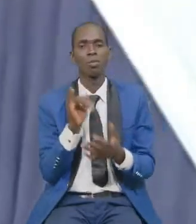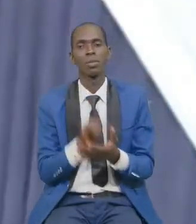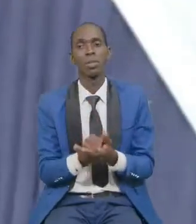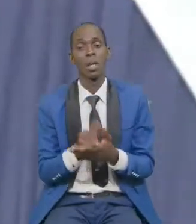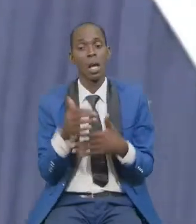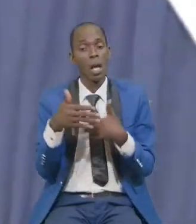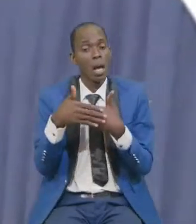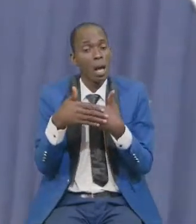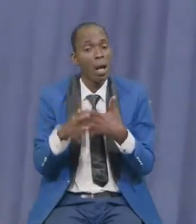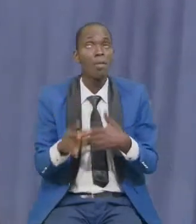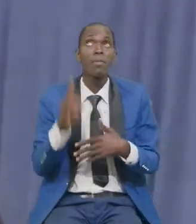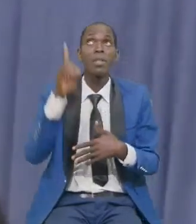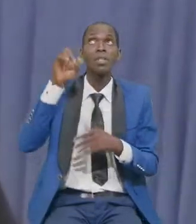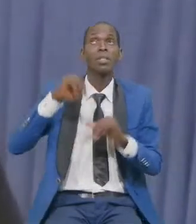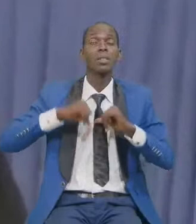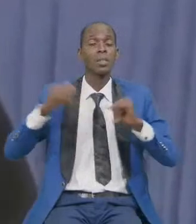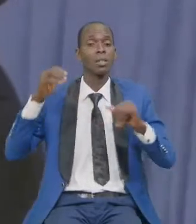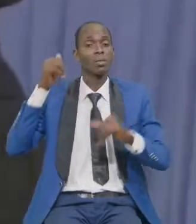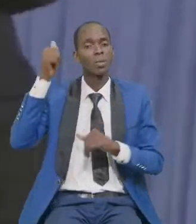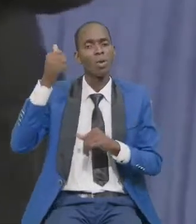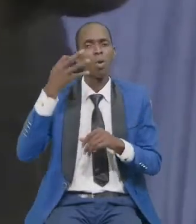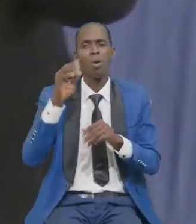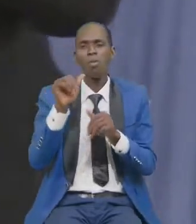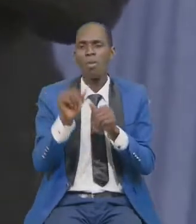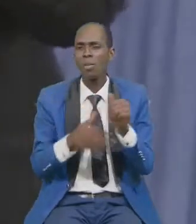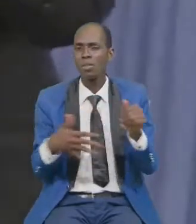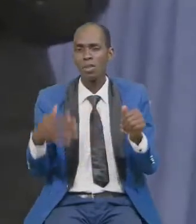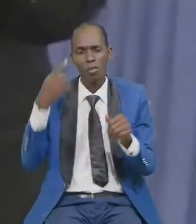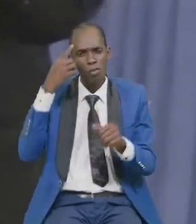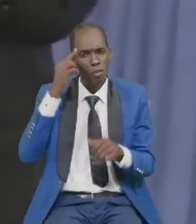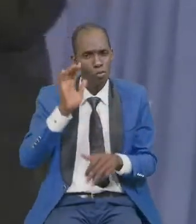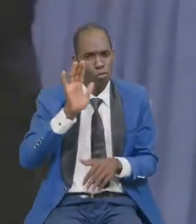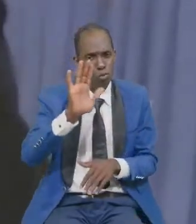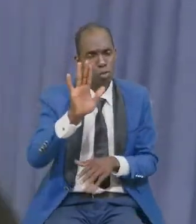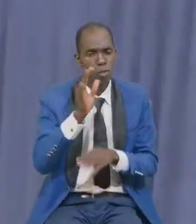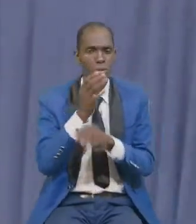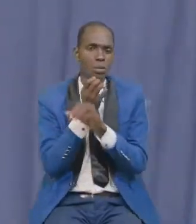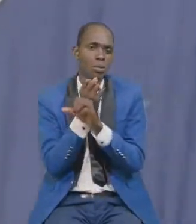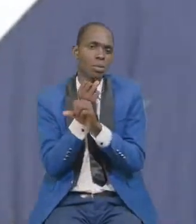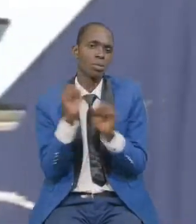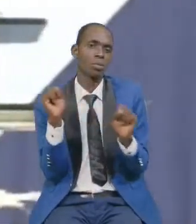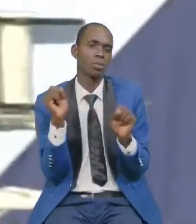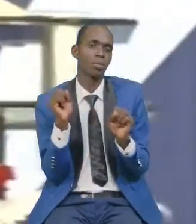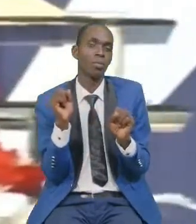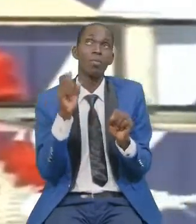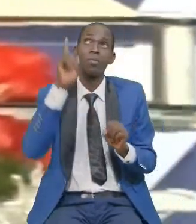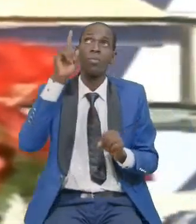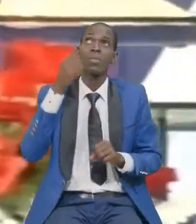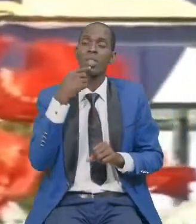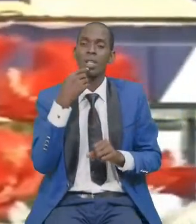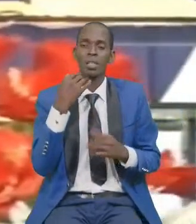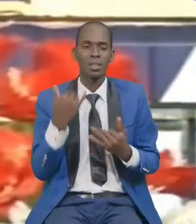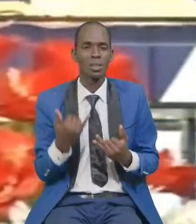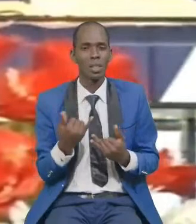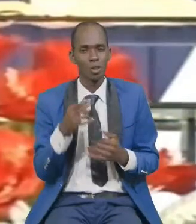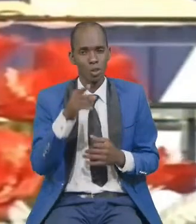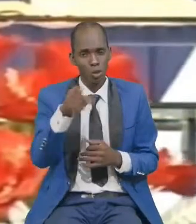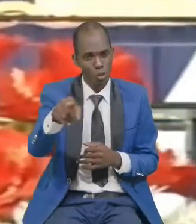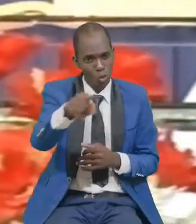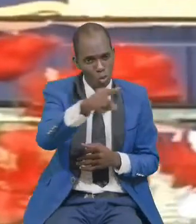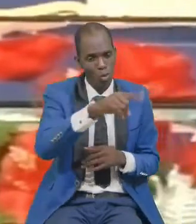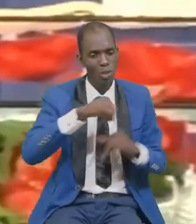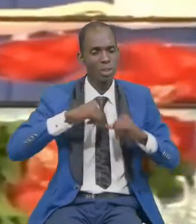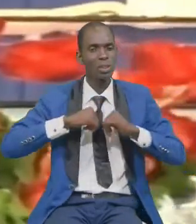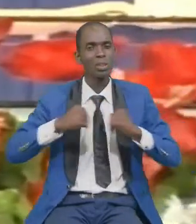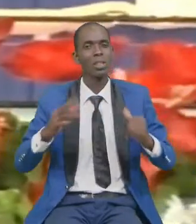denying himself of everything for your salvation, it says now, deny yourself